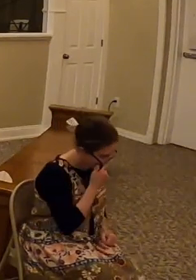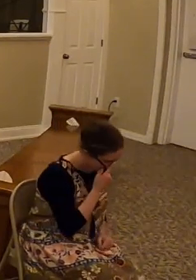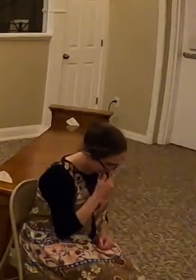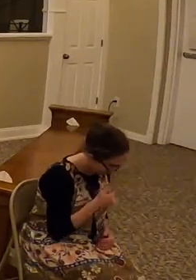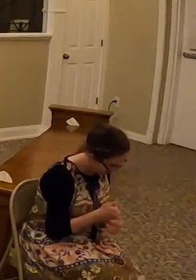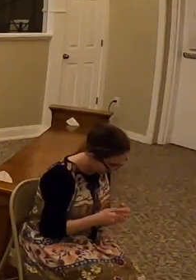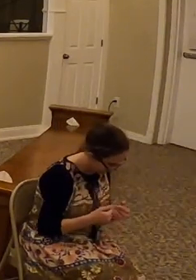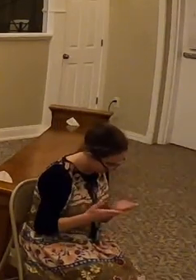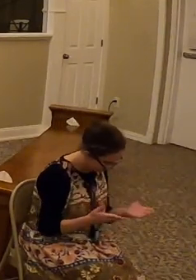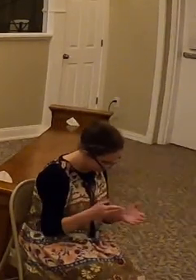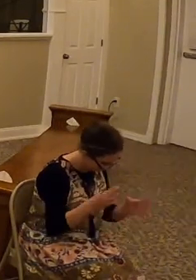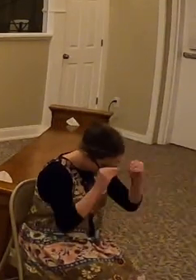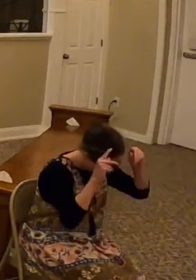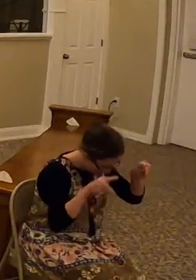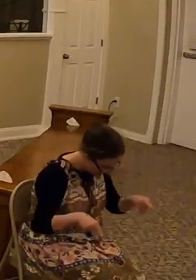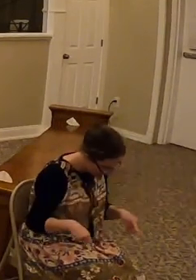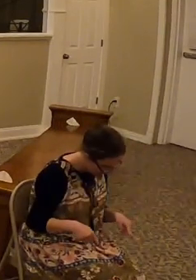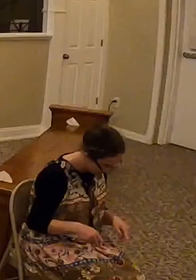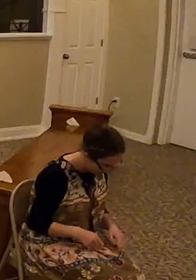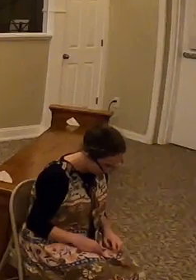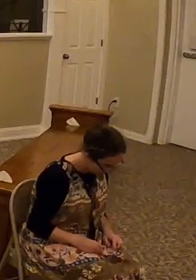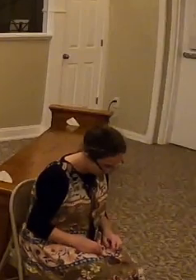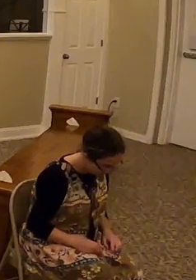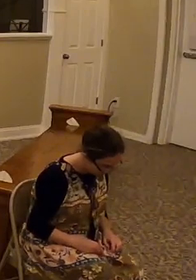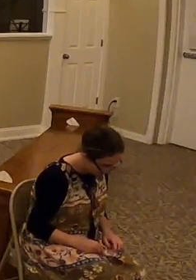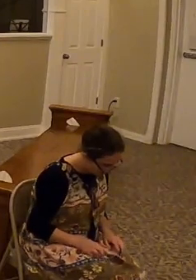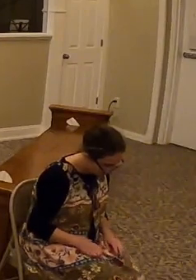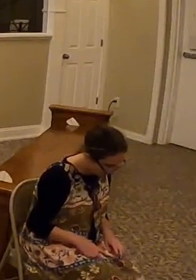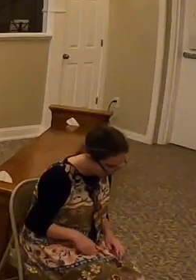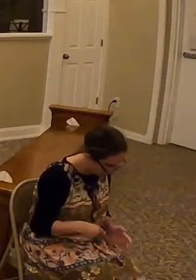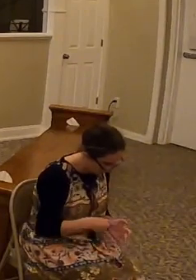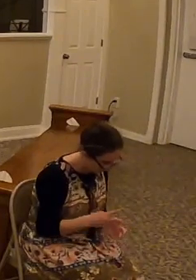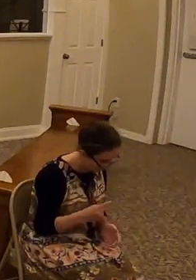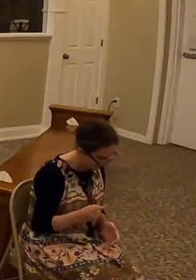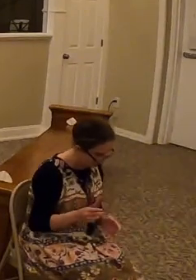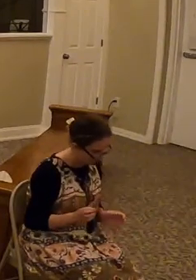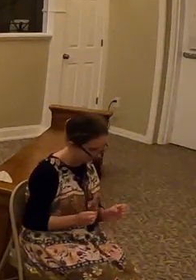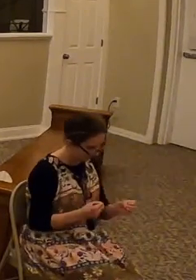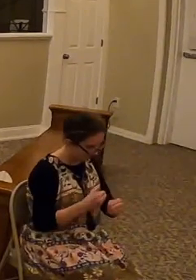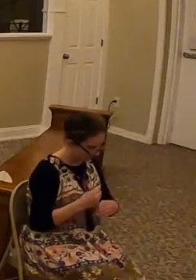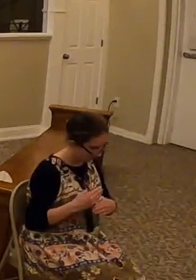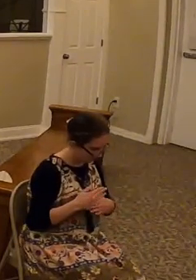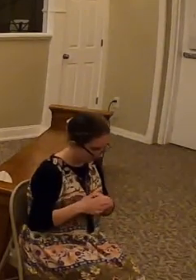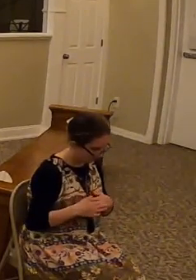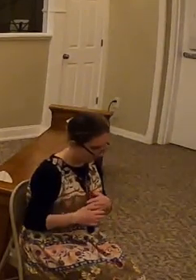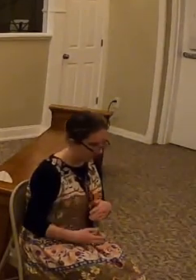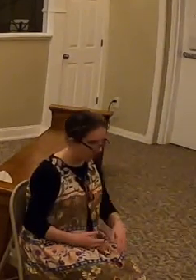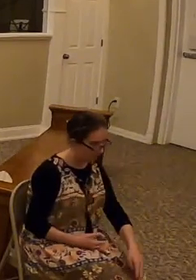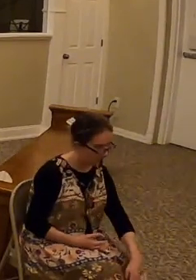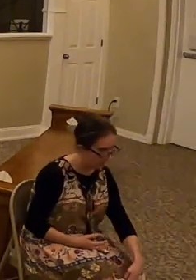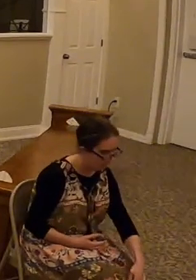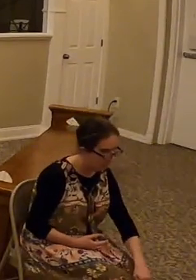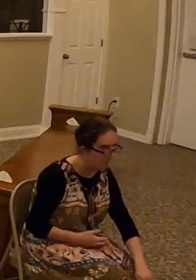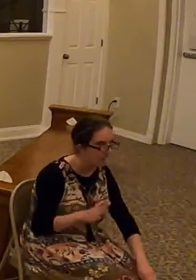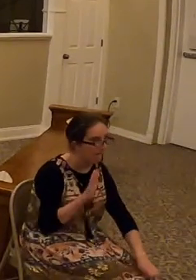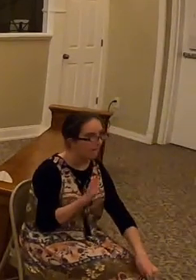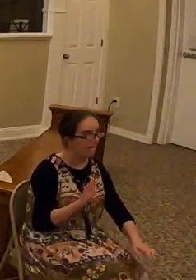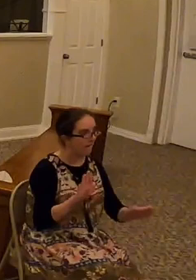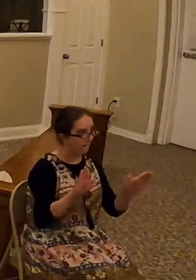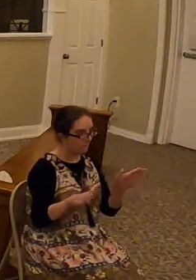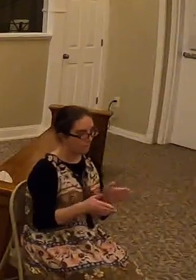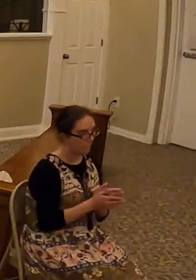The last of those offices is the teachers. Now, this is one of those offices that overlaps. Now, many of these are fivefold